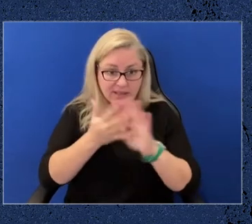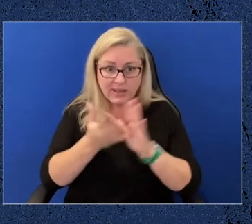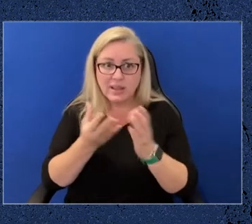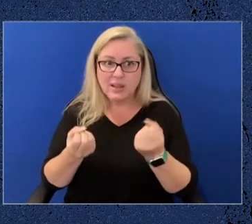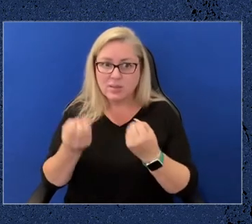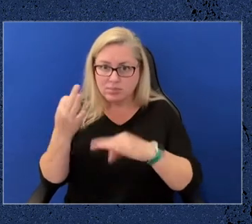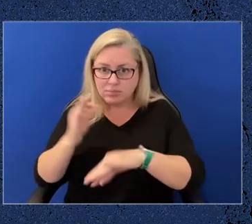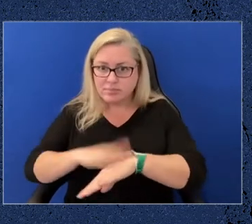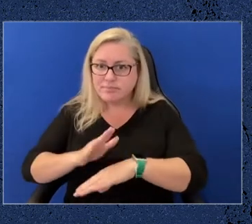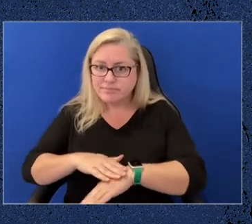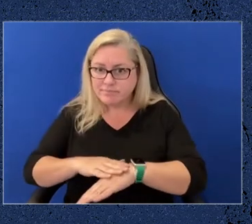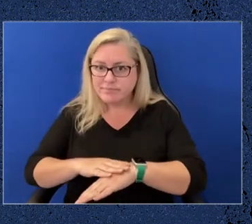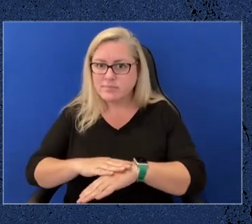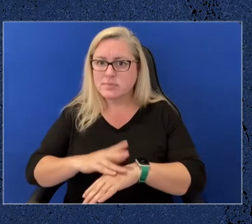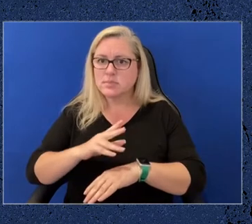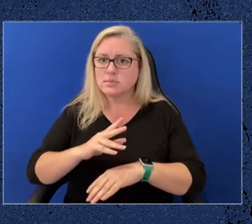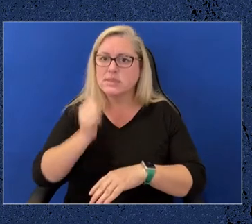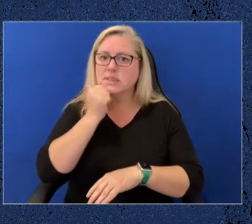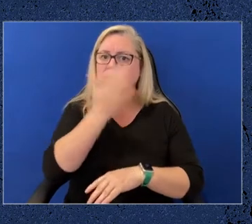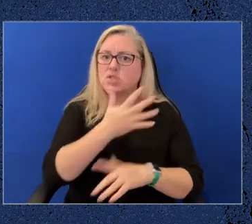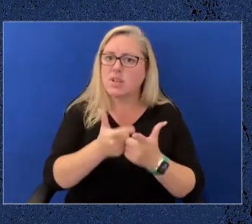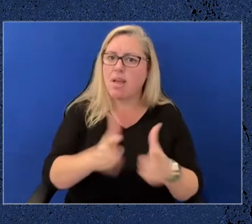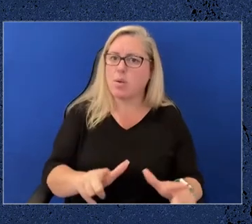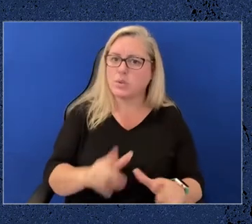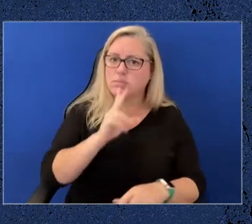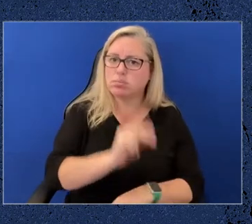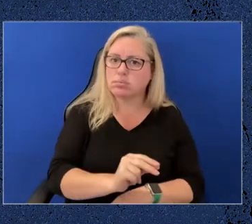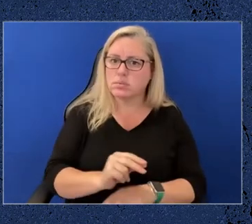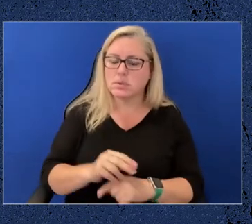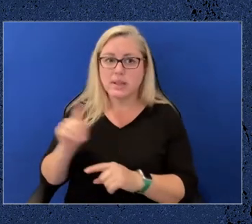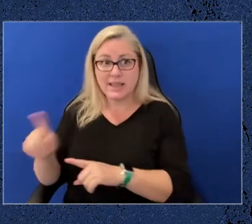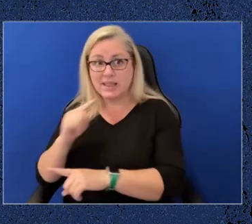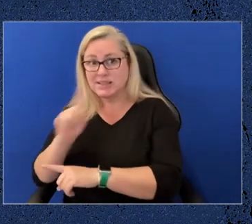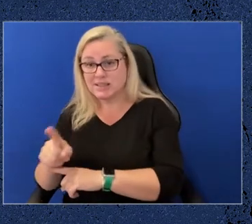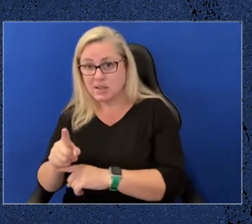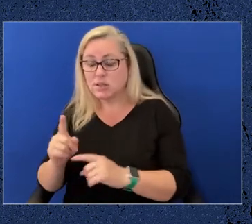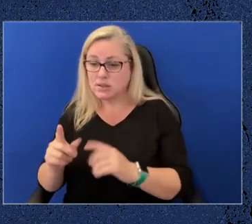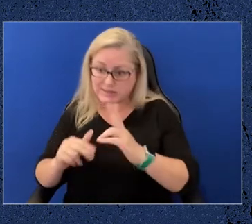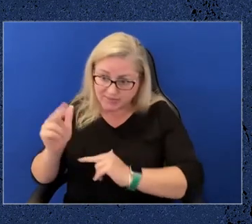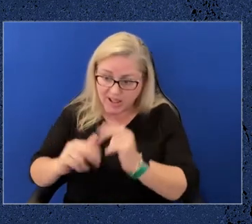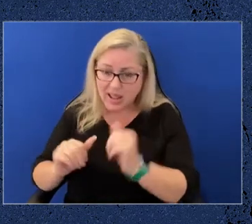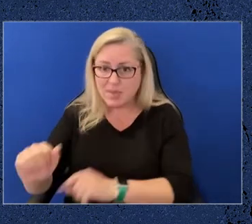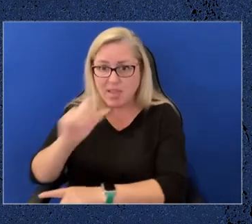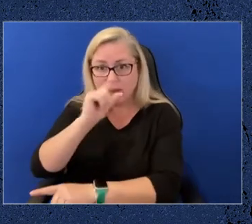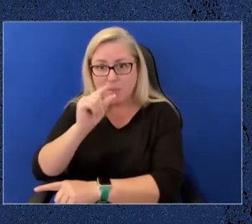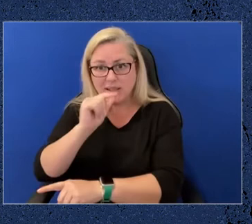yinjimara, time to work with communities, build their capacity up so that they can come on just like you would. You wouldn't go and put